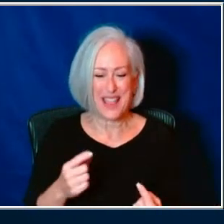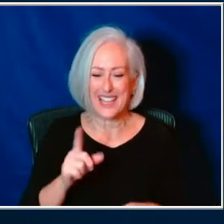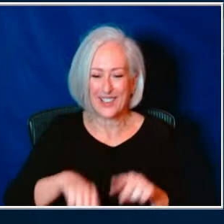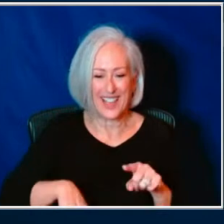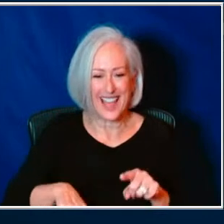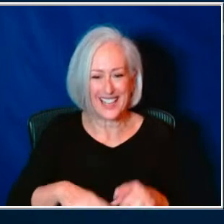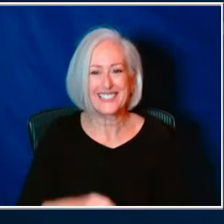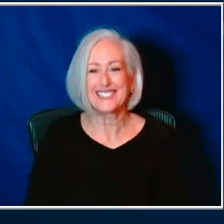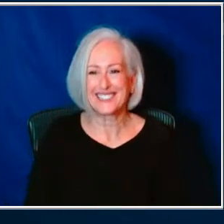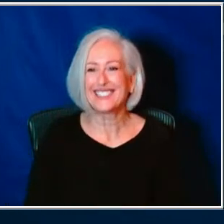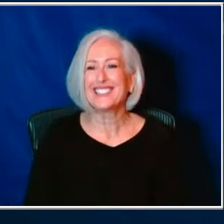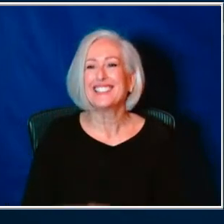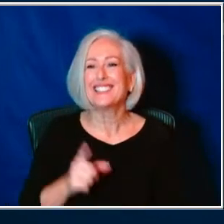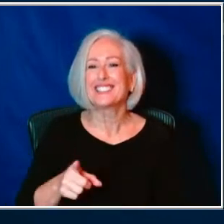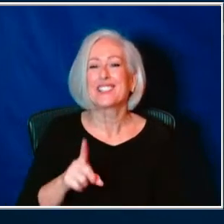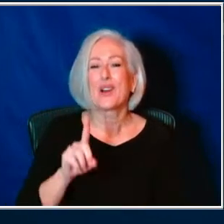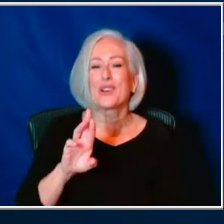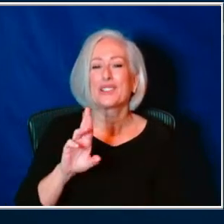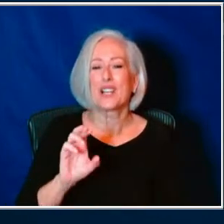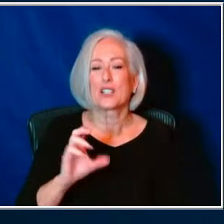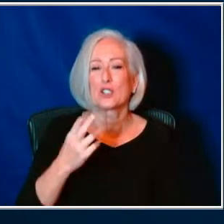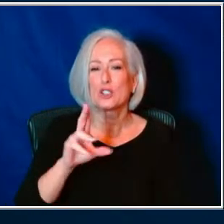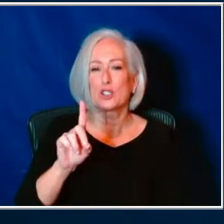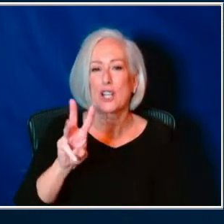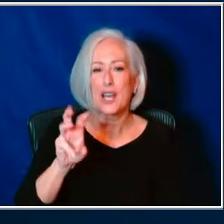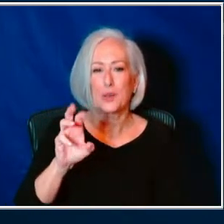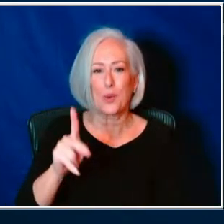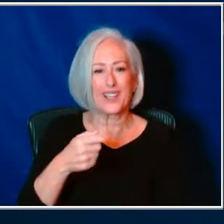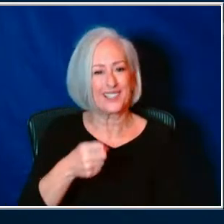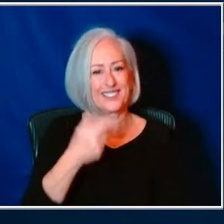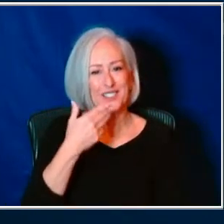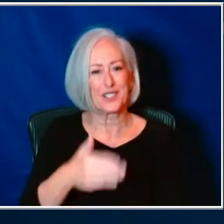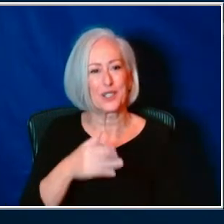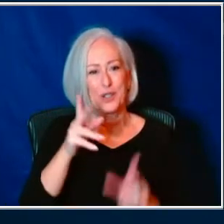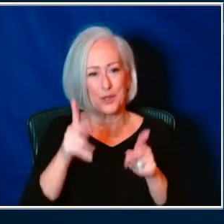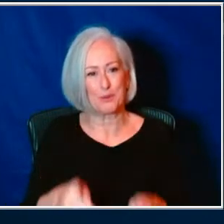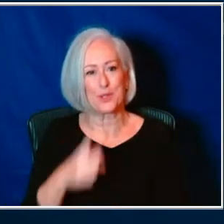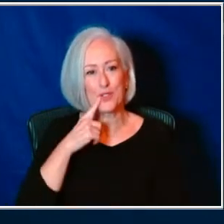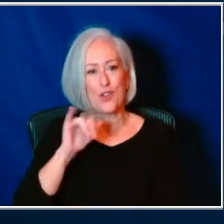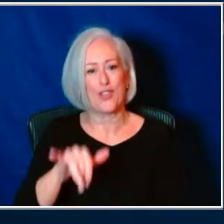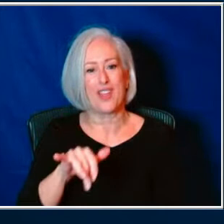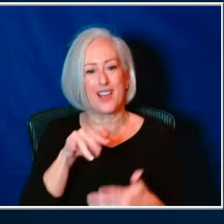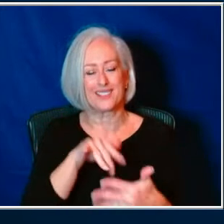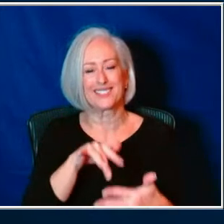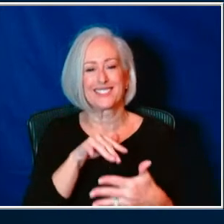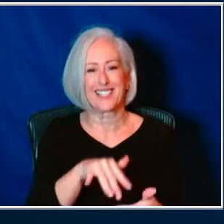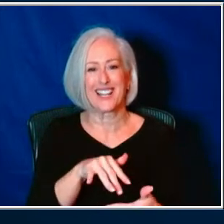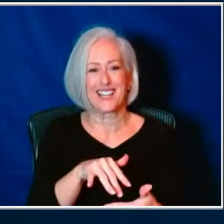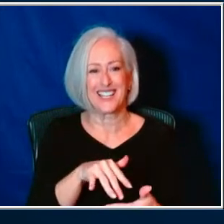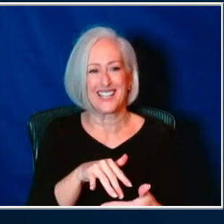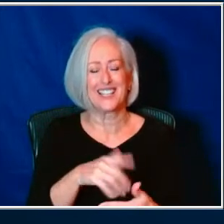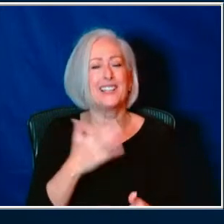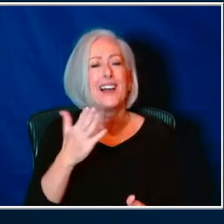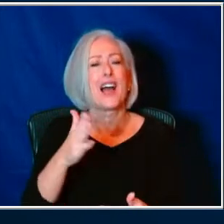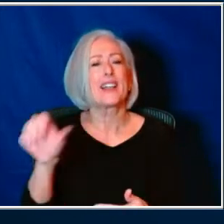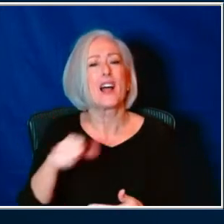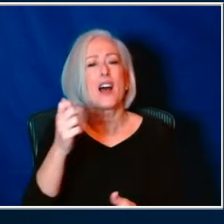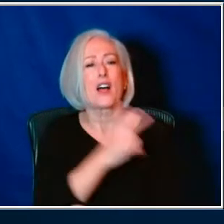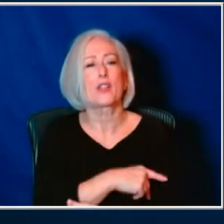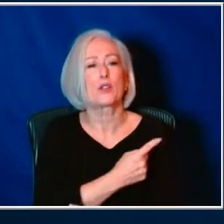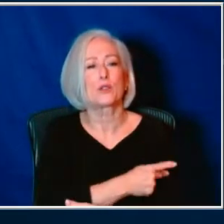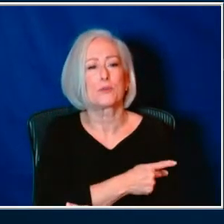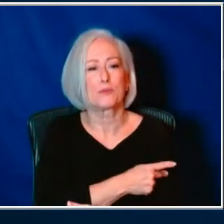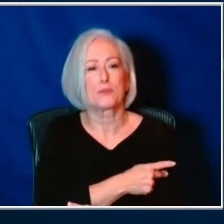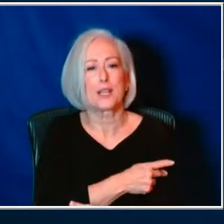Dr. Chadwick is Danielle, the poster person for this trial. And what other patients with chronic low back pain would make